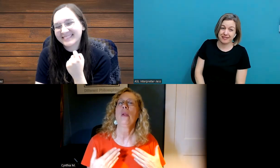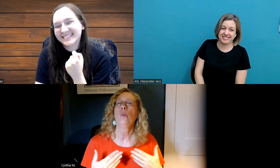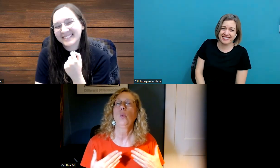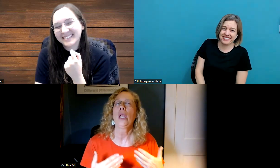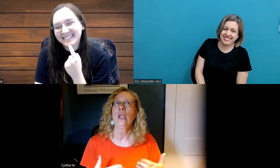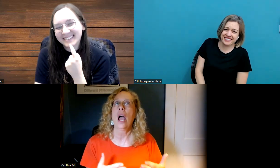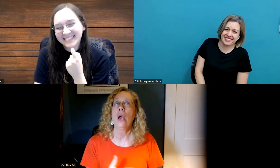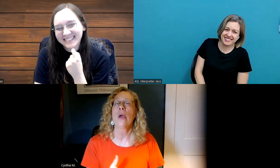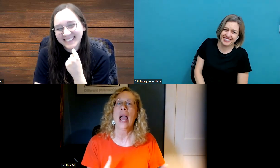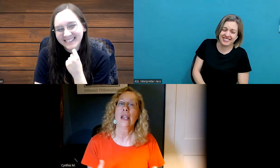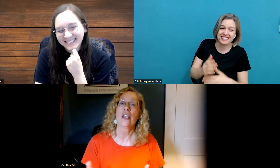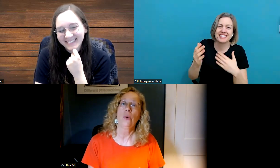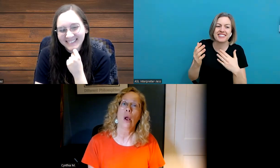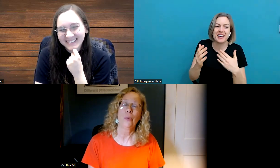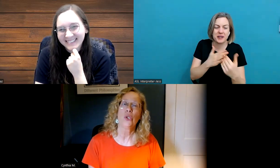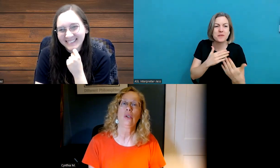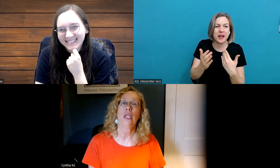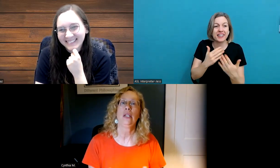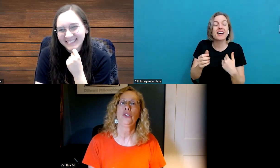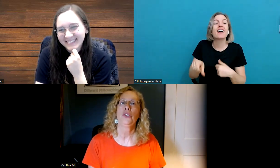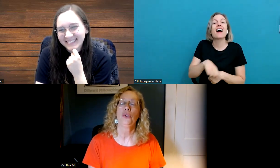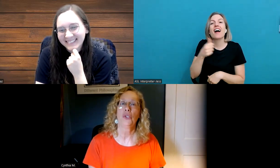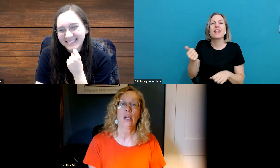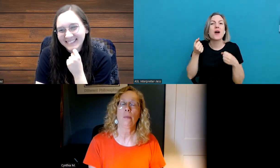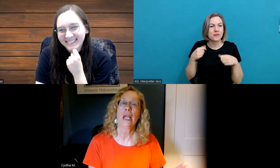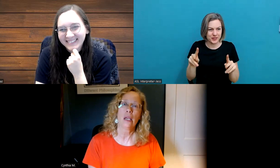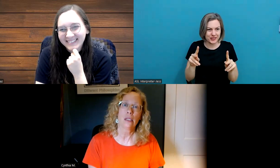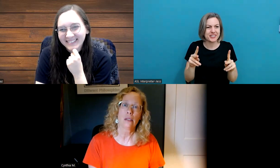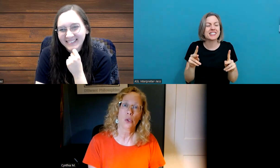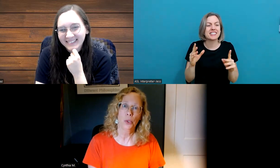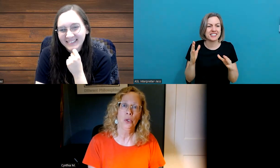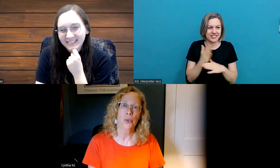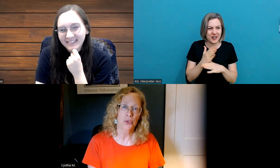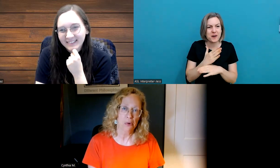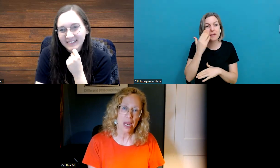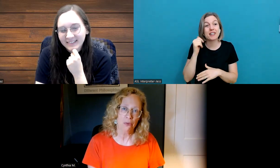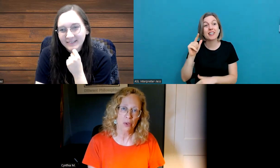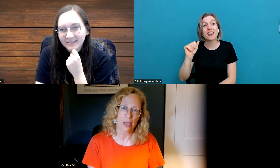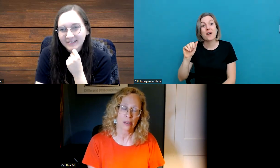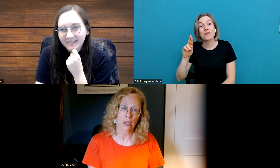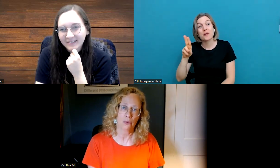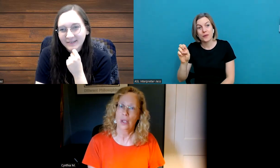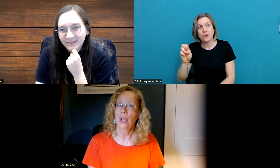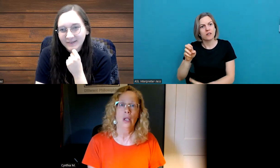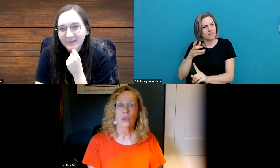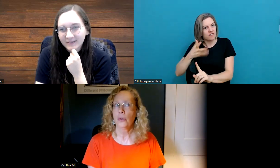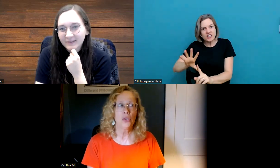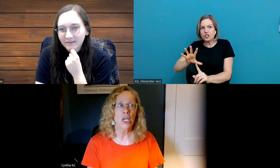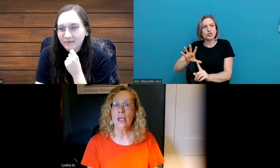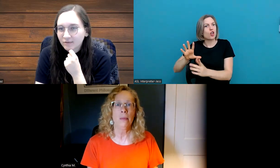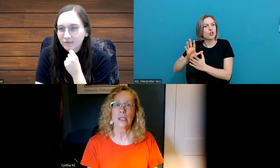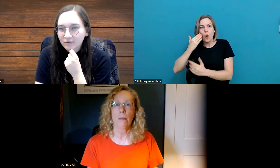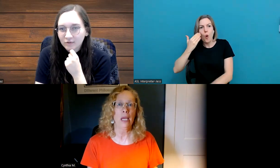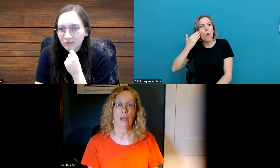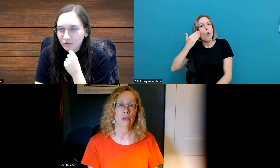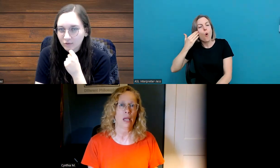rate, I had another opportunity to share because LaRue was trained for that stuff. So she